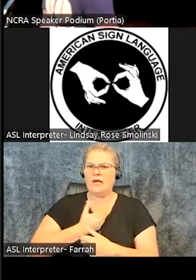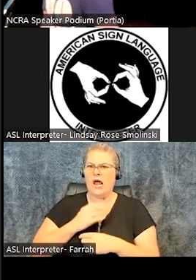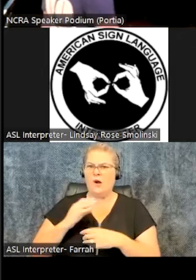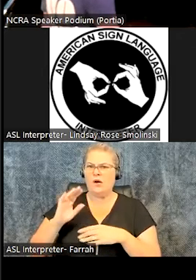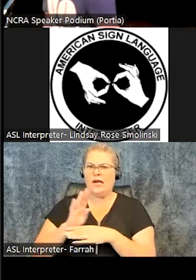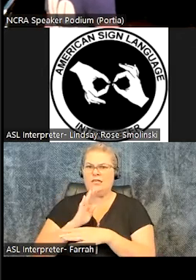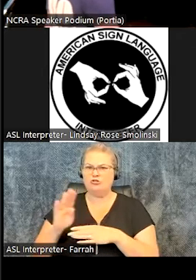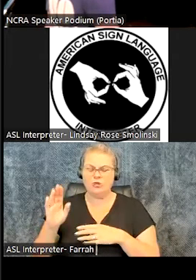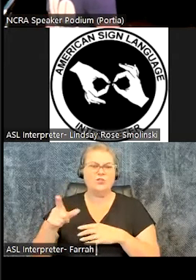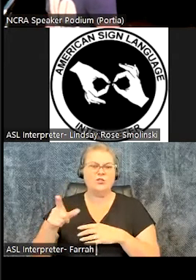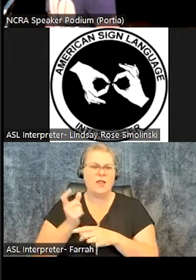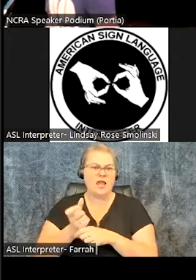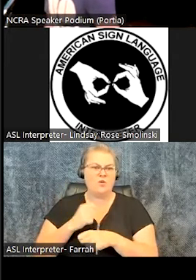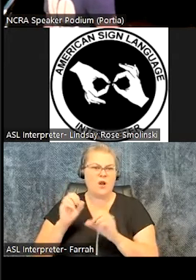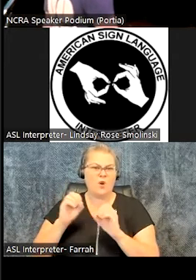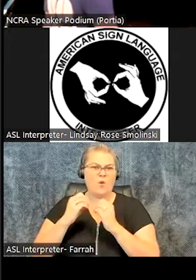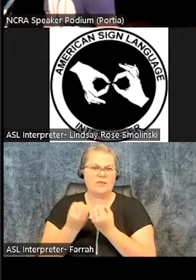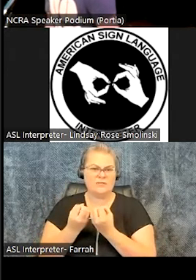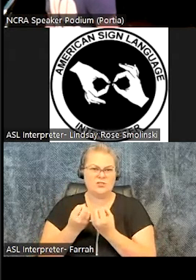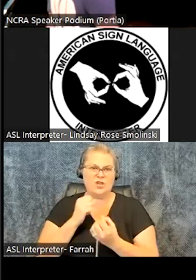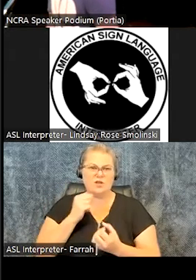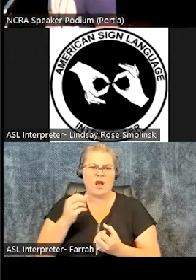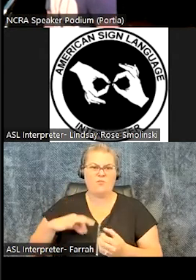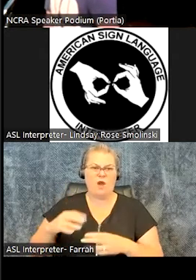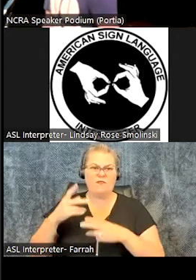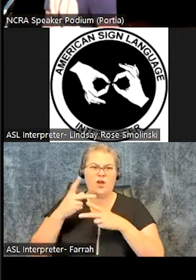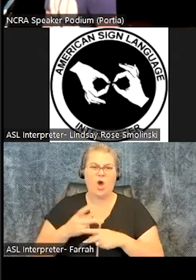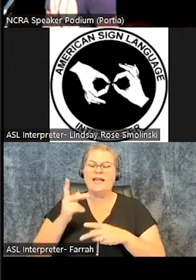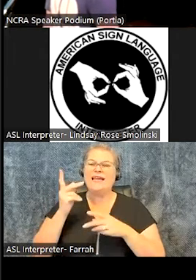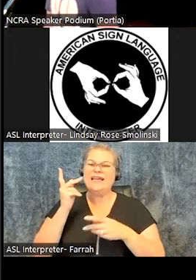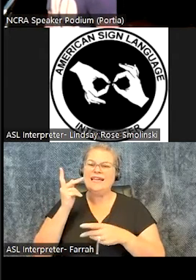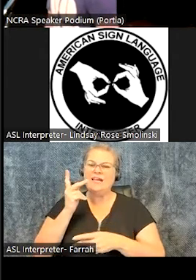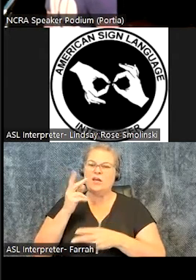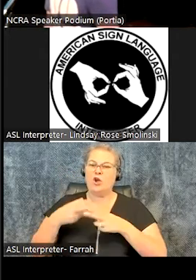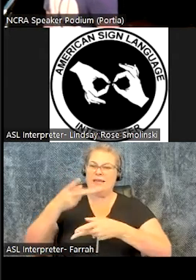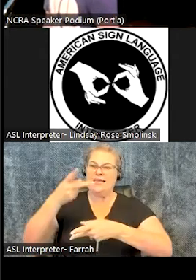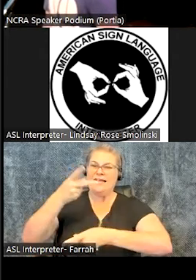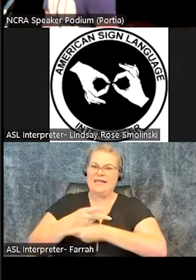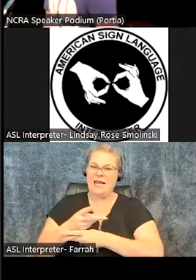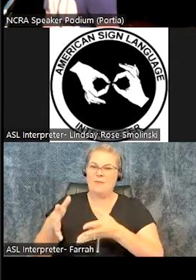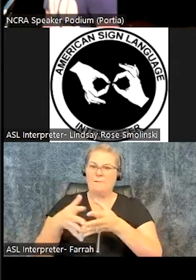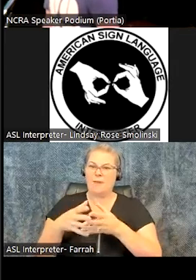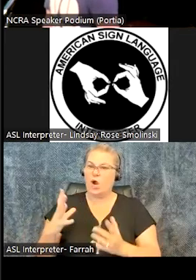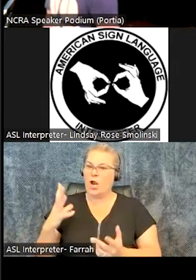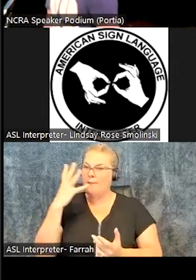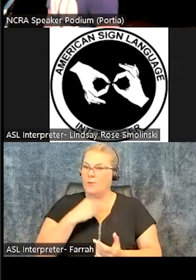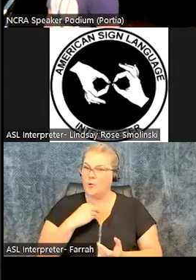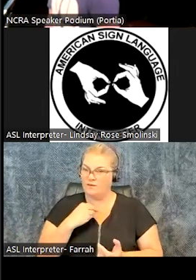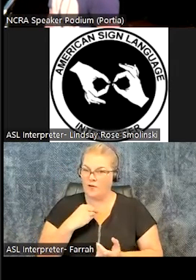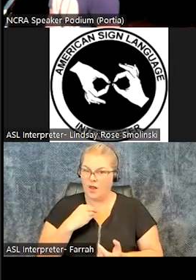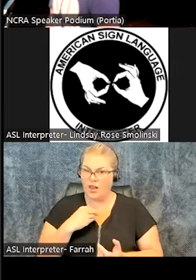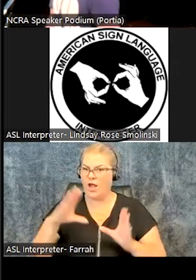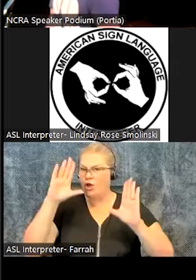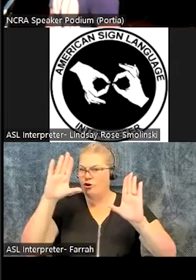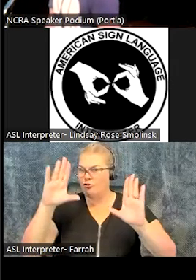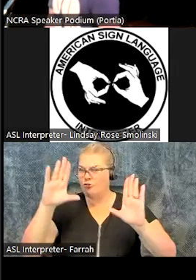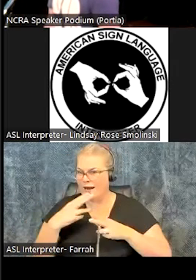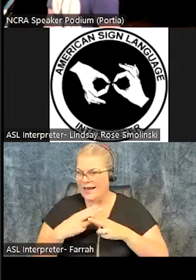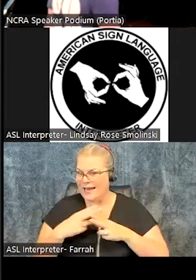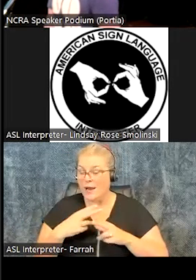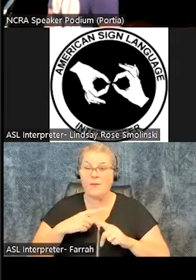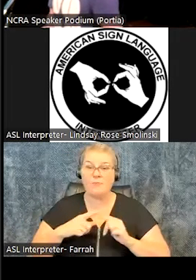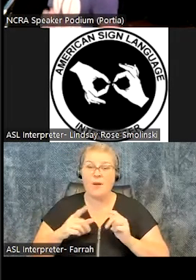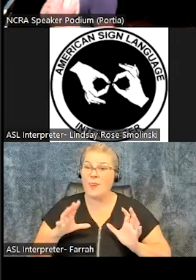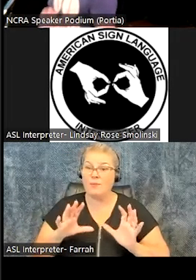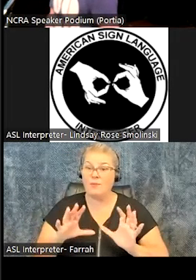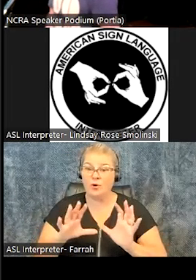created an organization, a nonprofit called Keep America Beautiful, as a great name. And the whole push was to focus